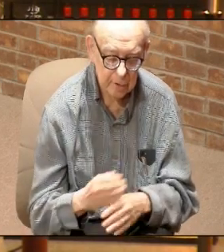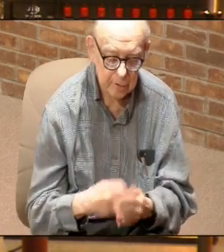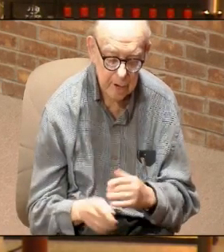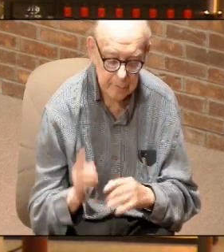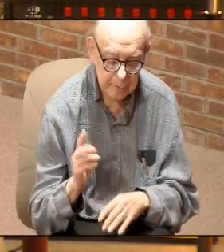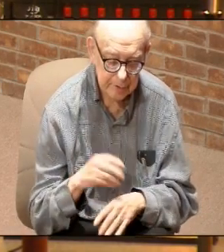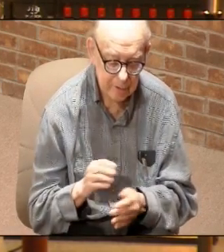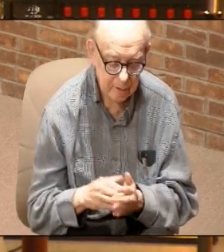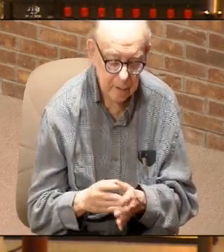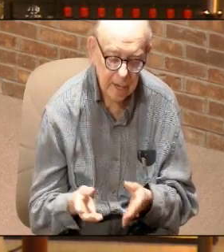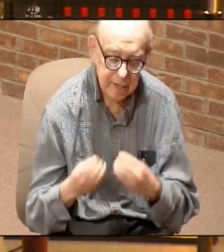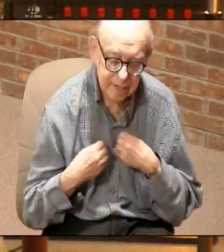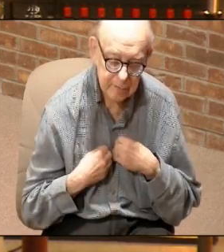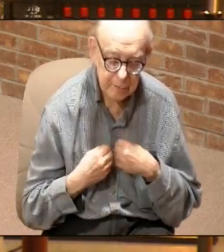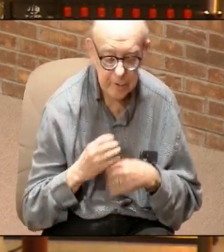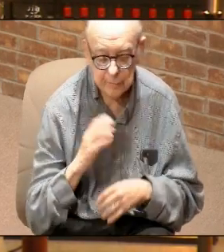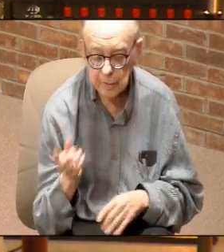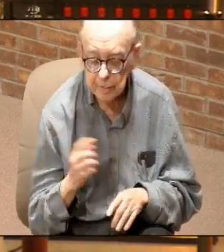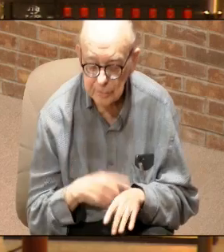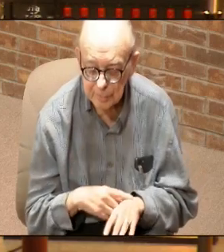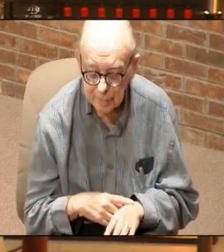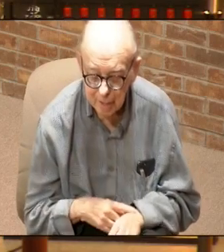up and give it to me.